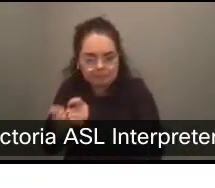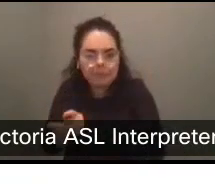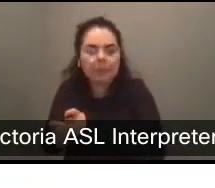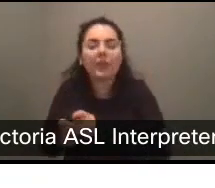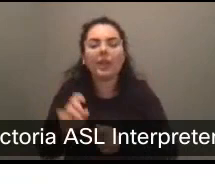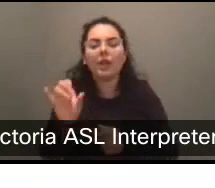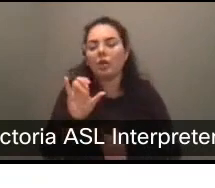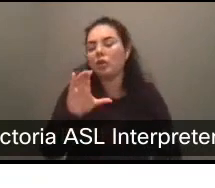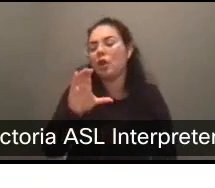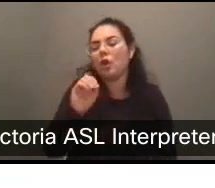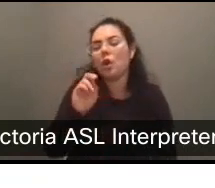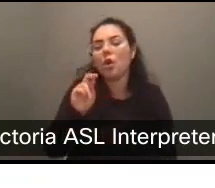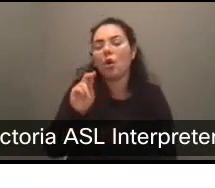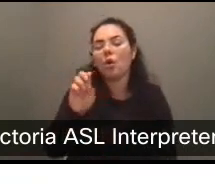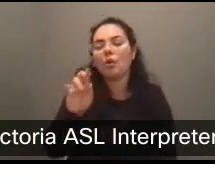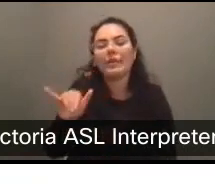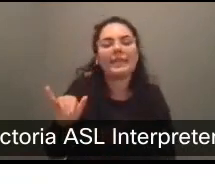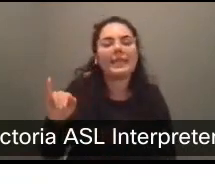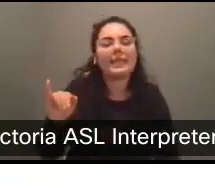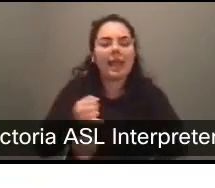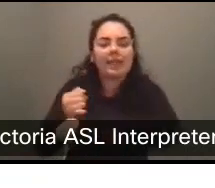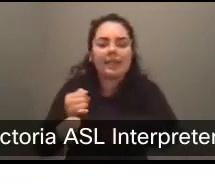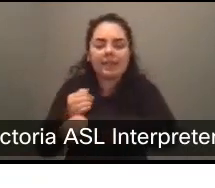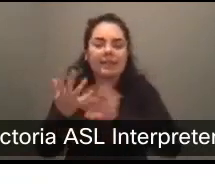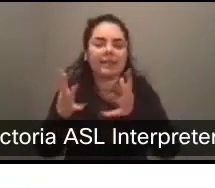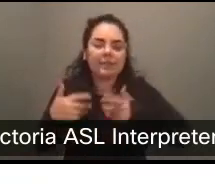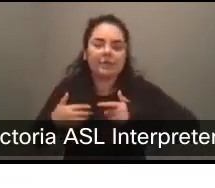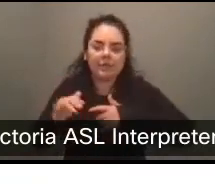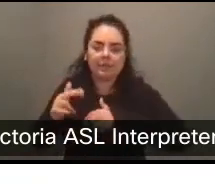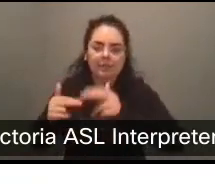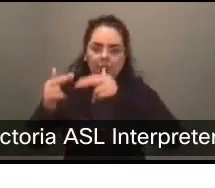well as Coney Island with their new building and everything will